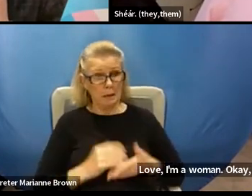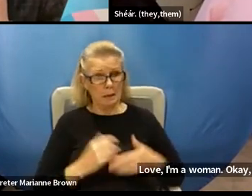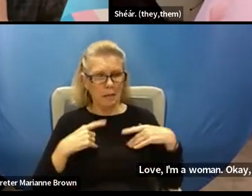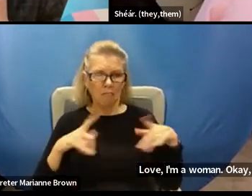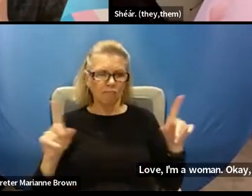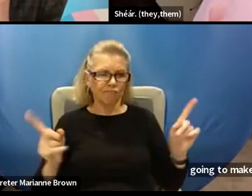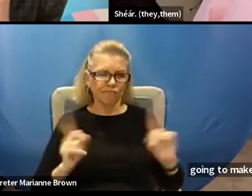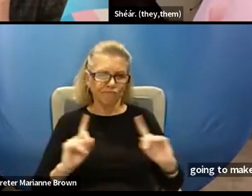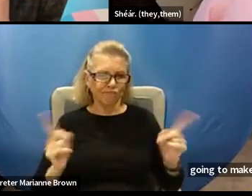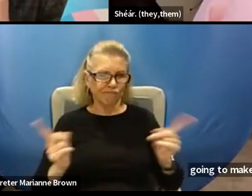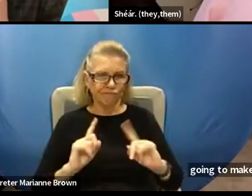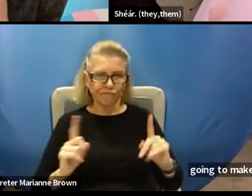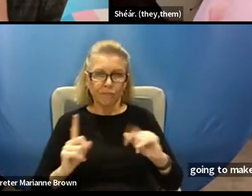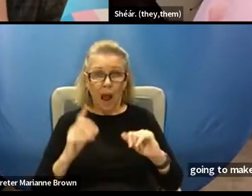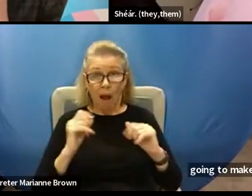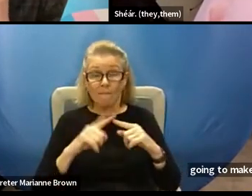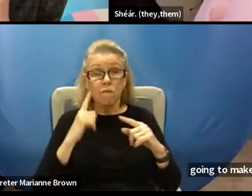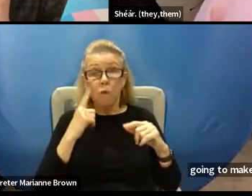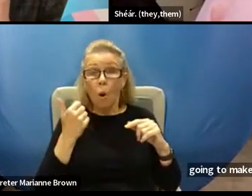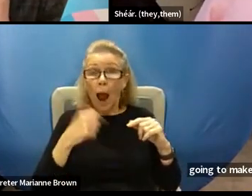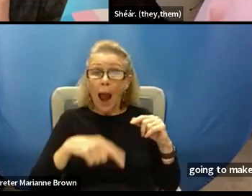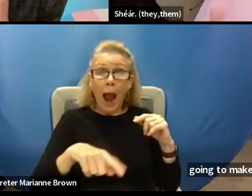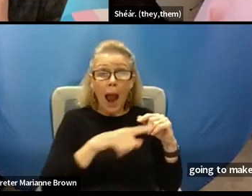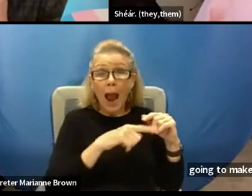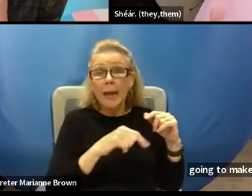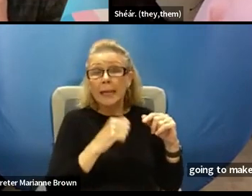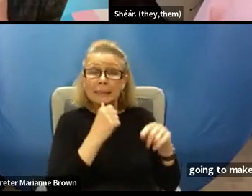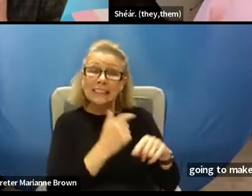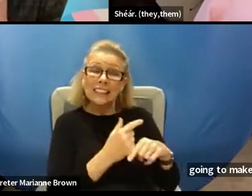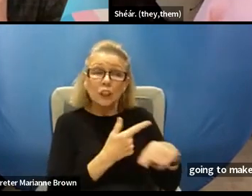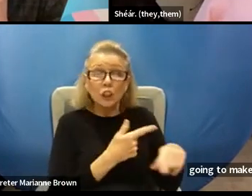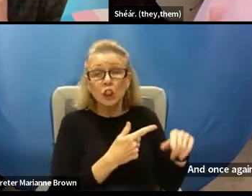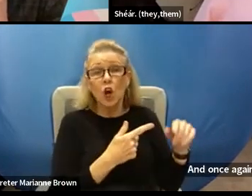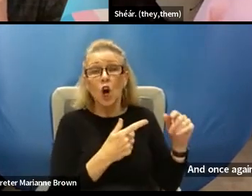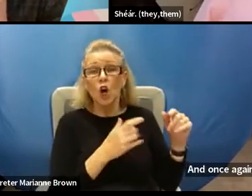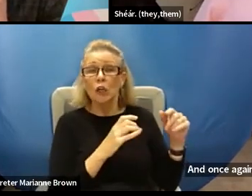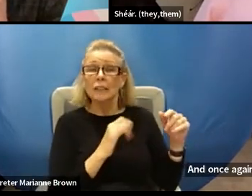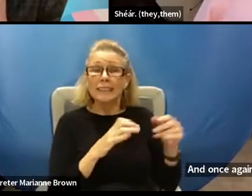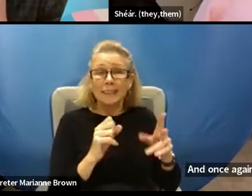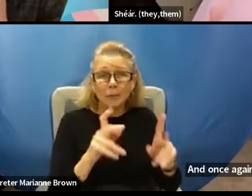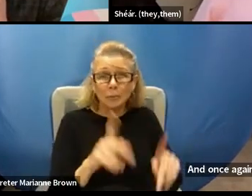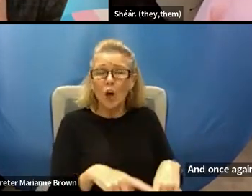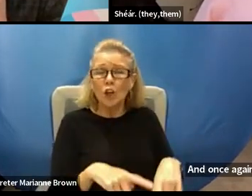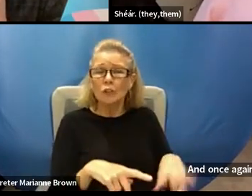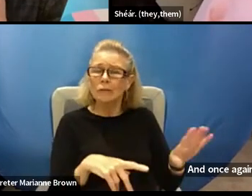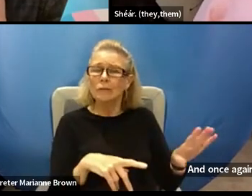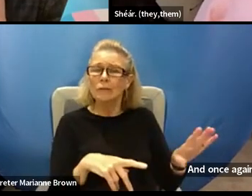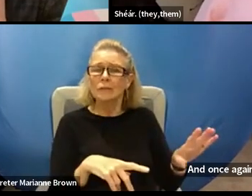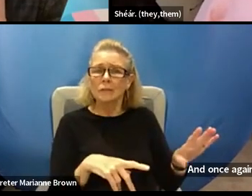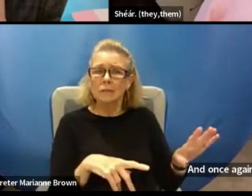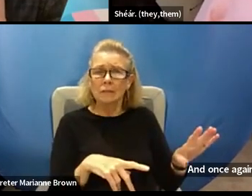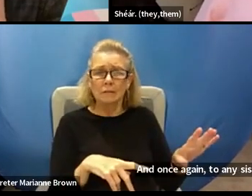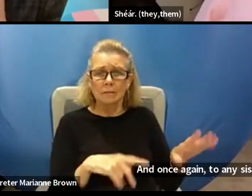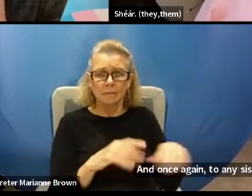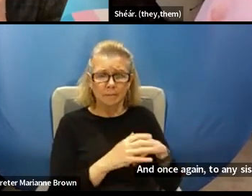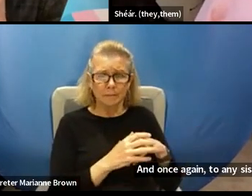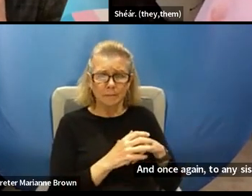And once again, to any cisgender woman, I hope I'm making sense to you guys, because in my mind I am. To any cisgender woman